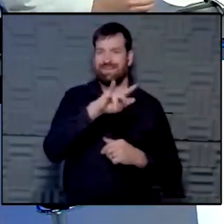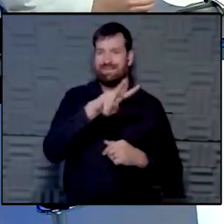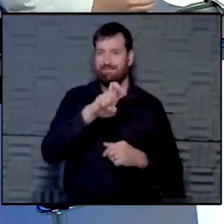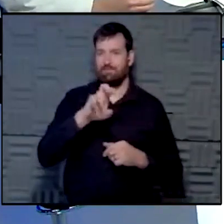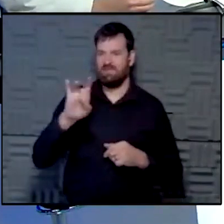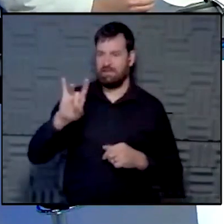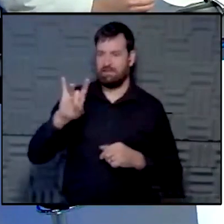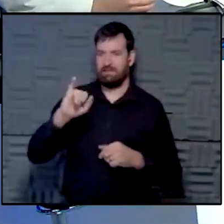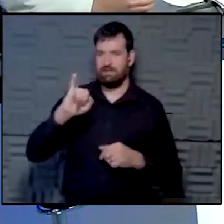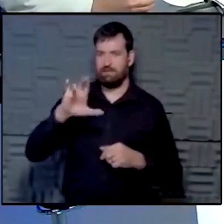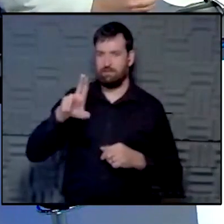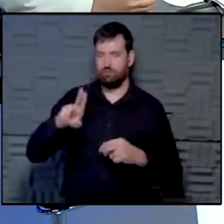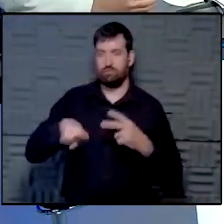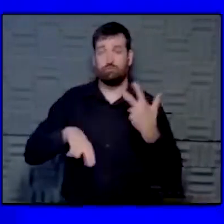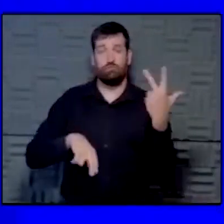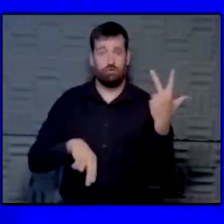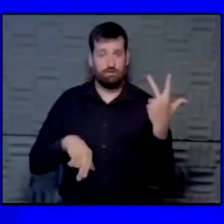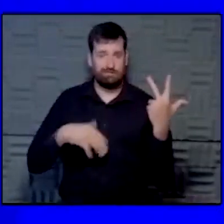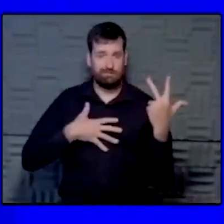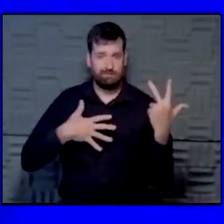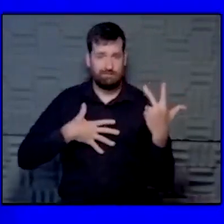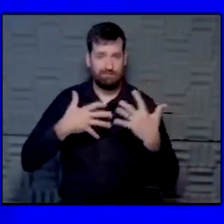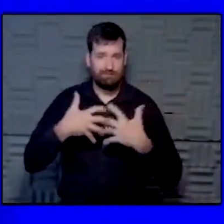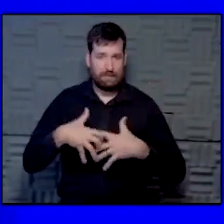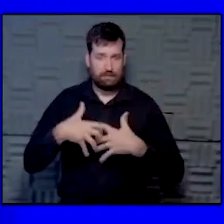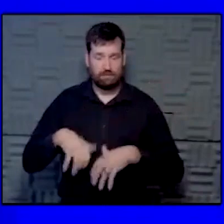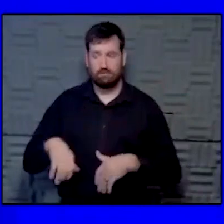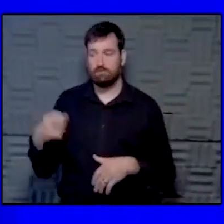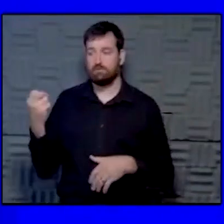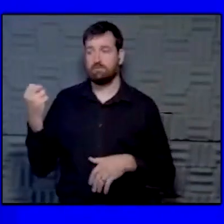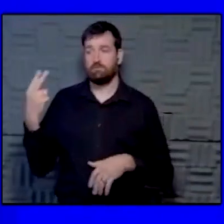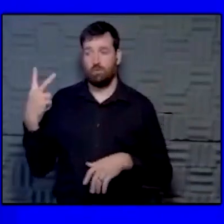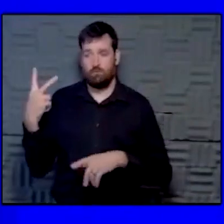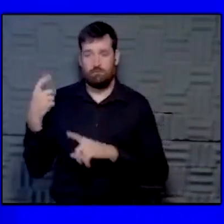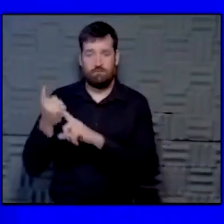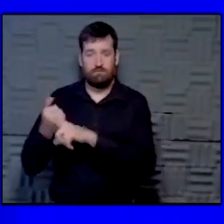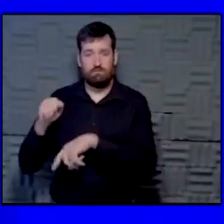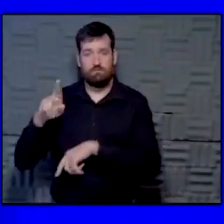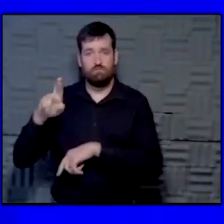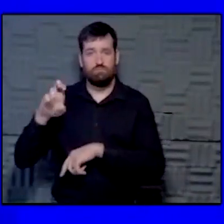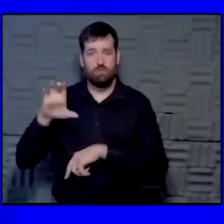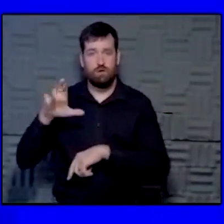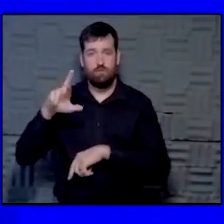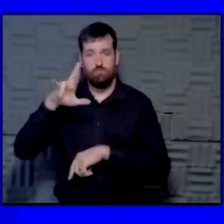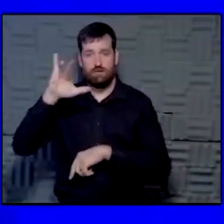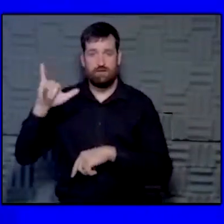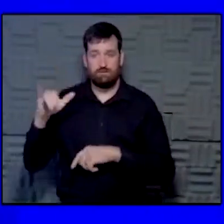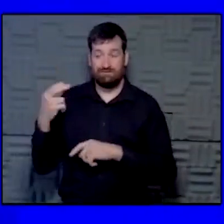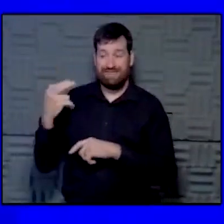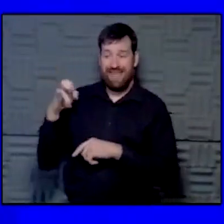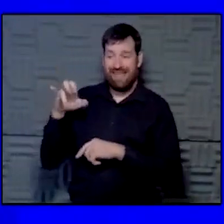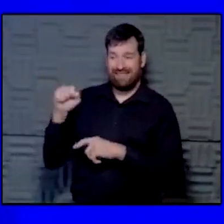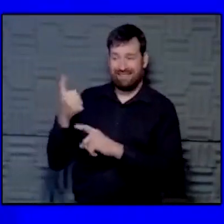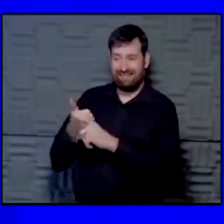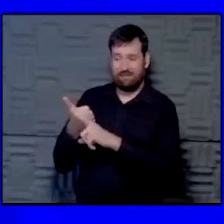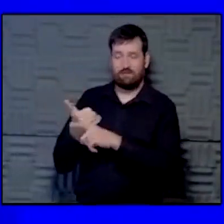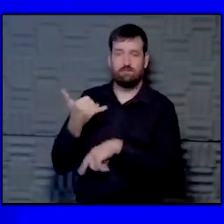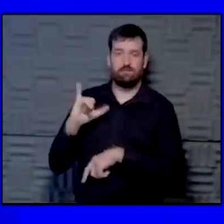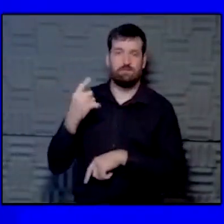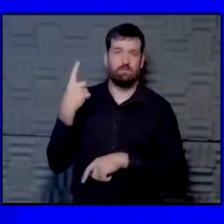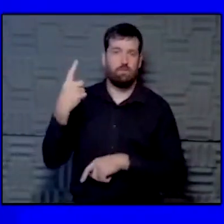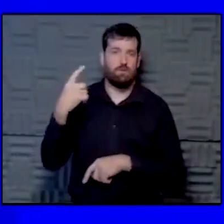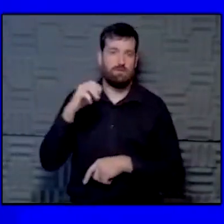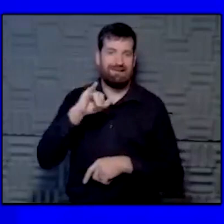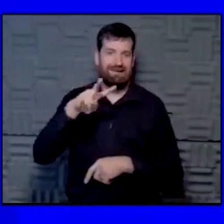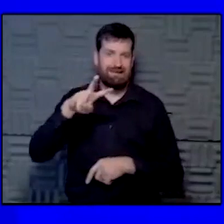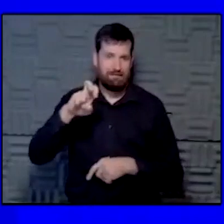the ICU and 3 on the ventilator. 12 in that recovery period, and Hays still has 1 active